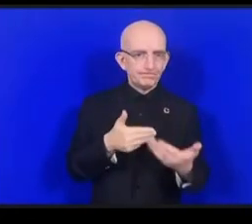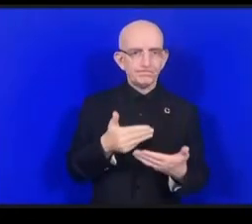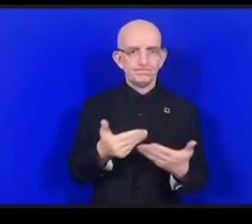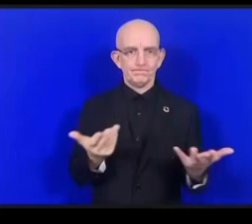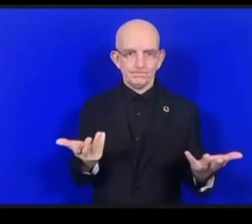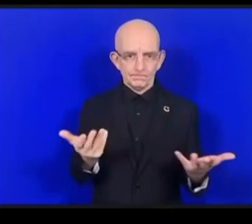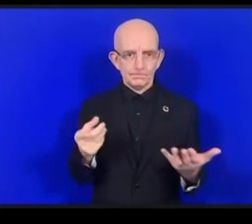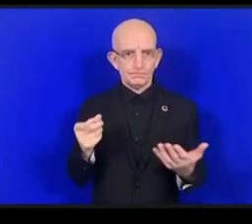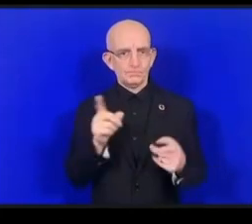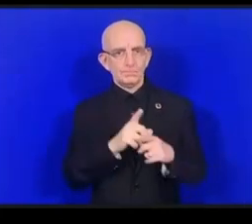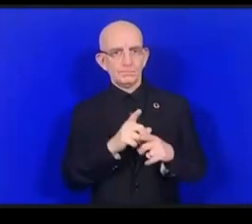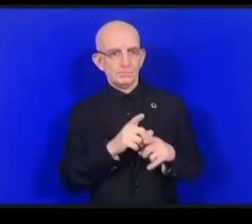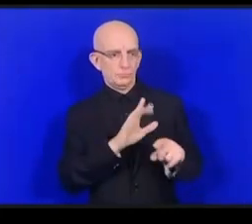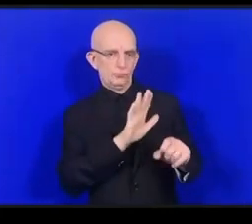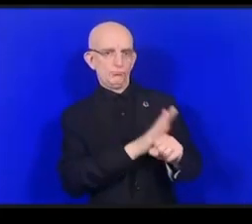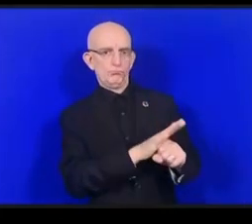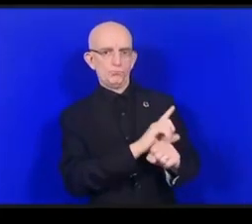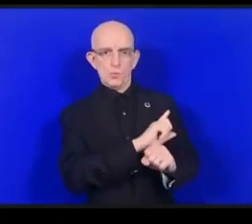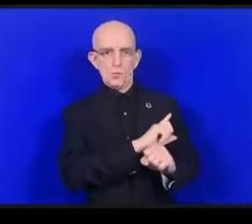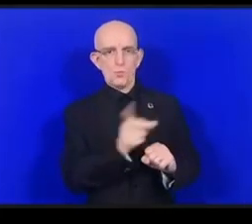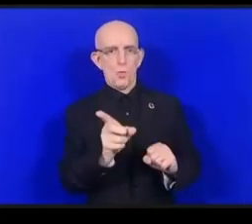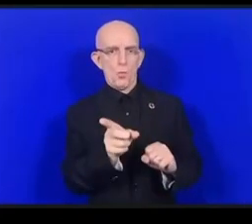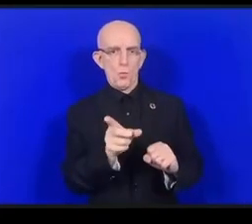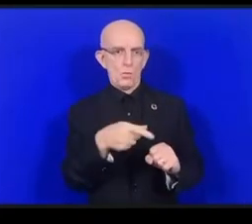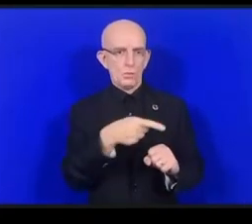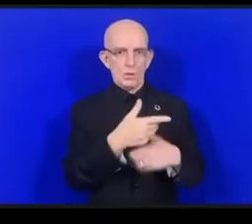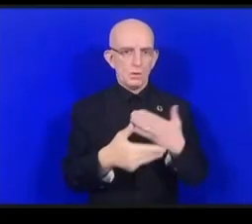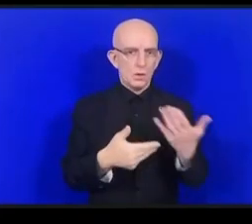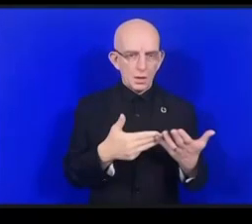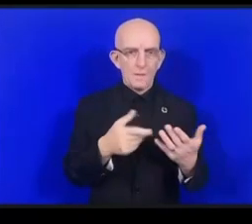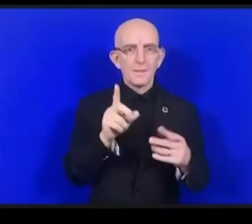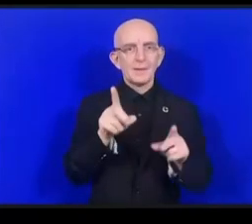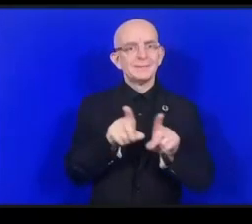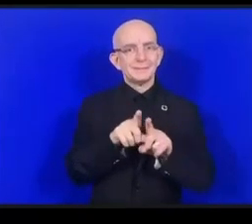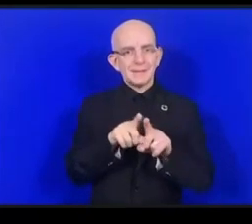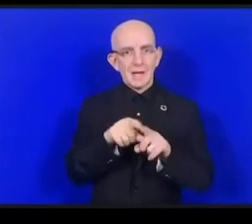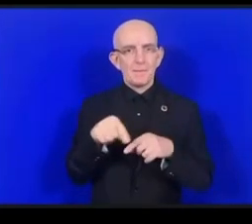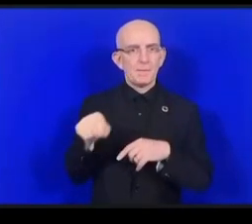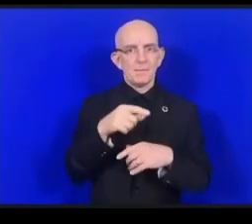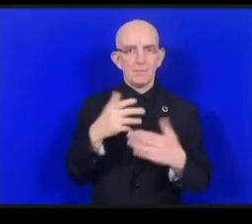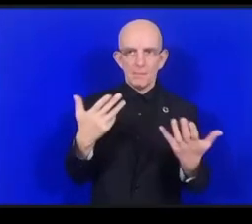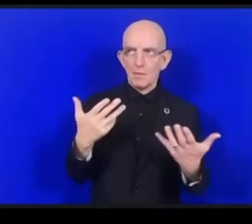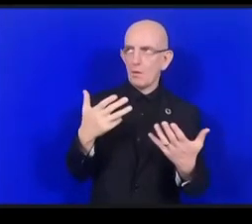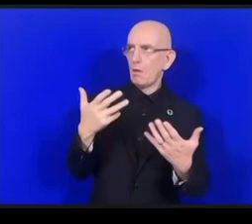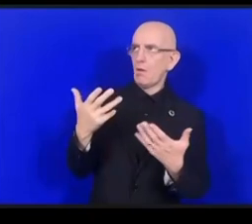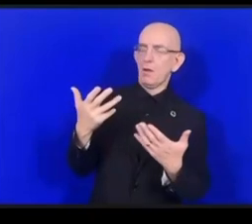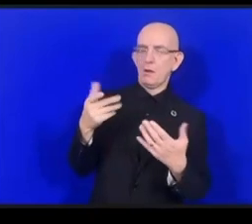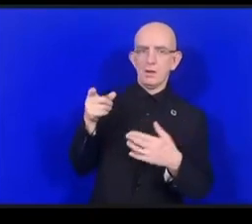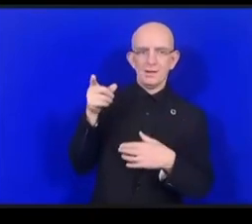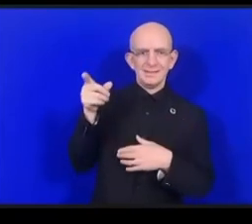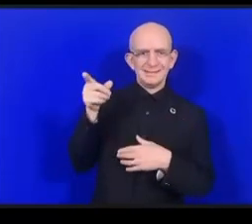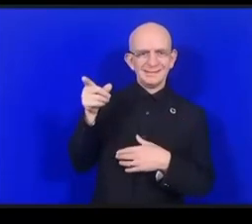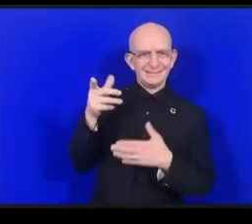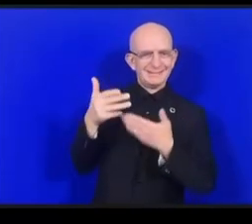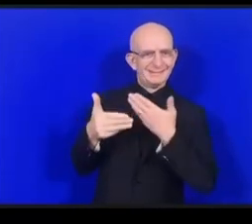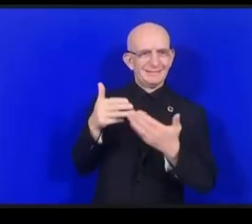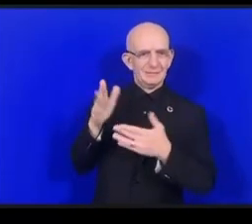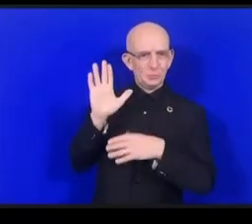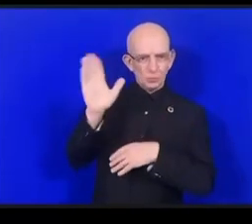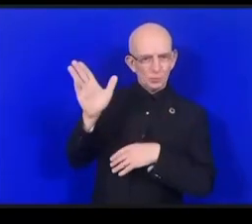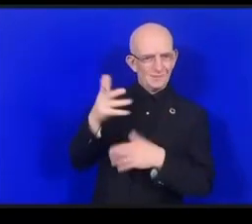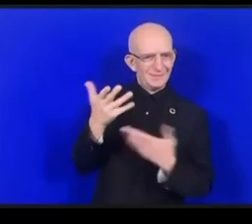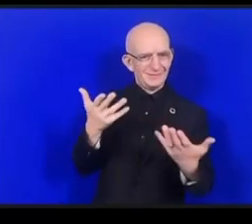criminalize the cases like that. When they speak out on the online or when they speak about their environmental